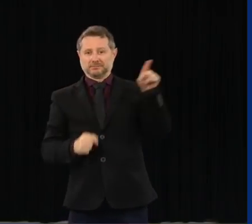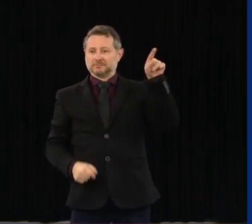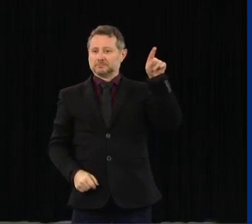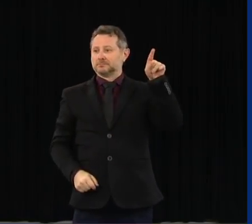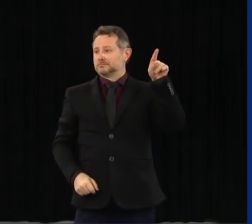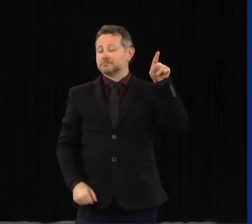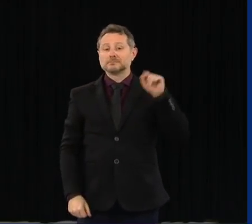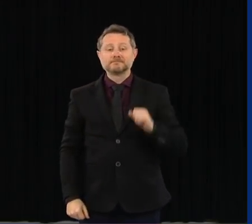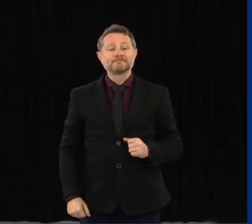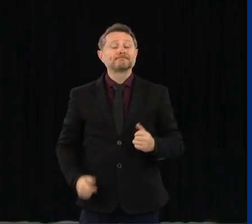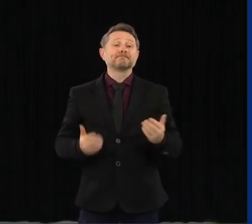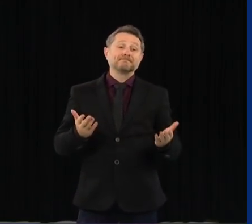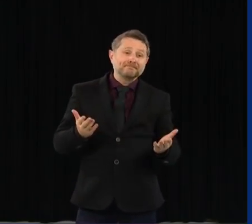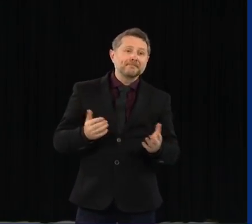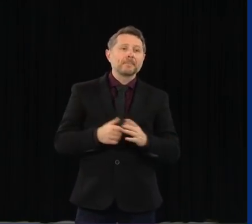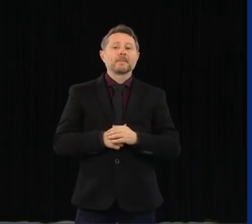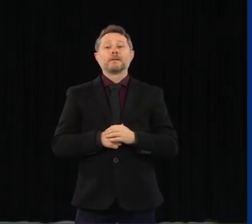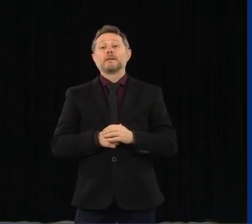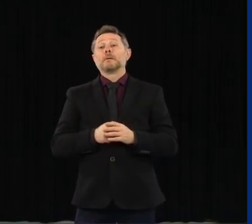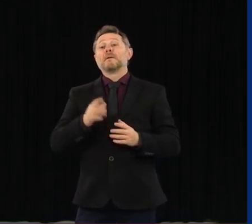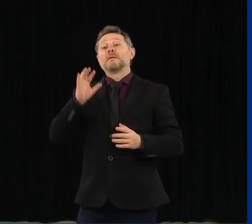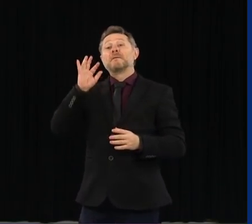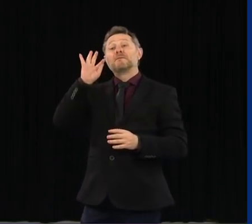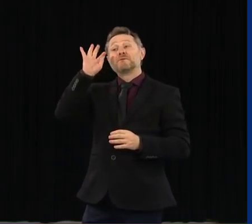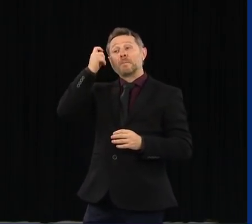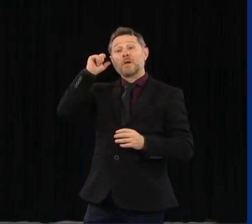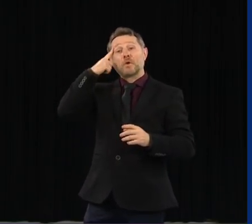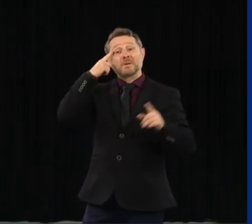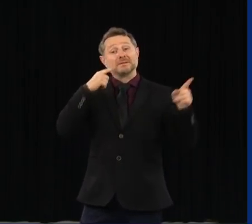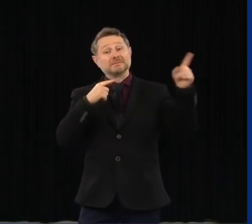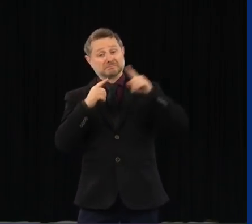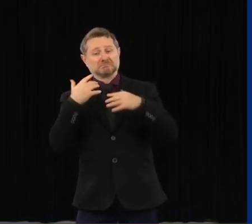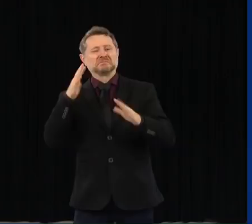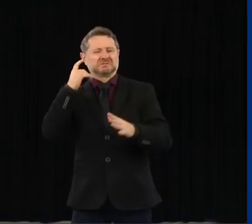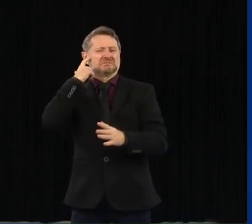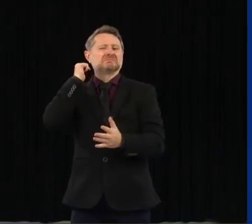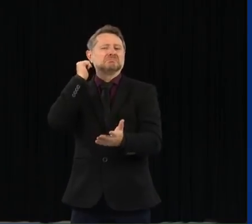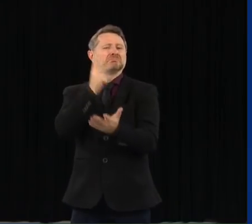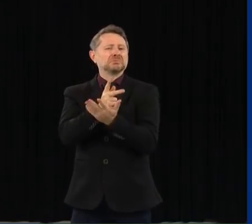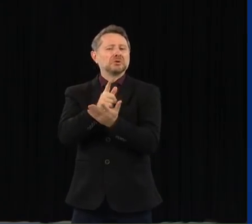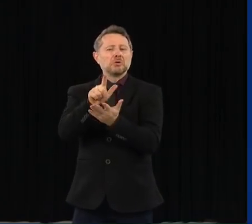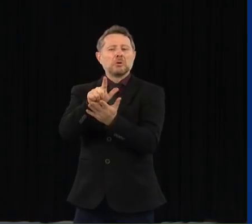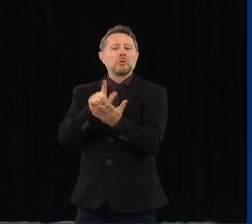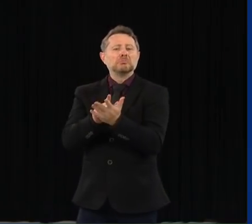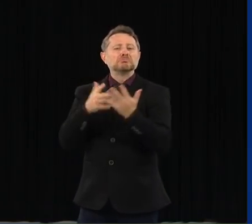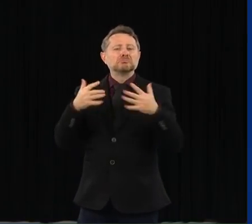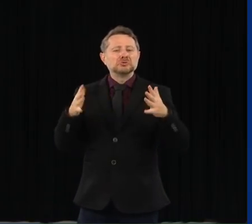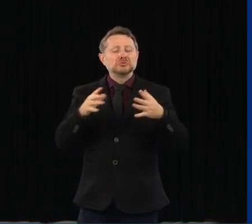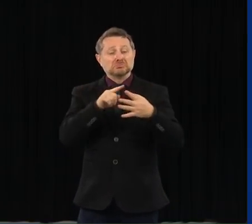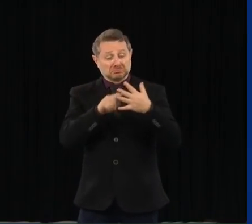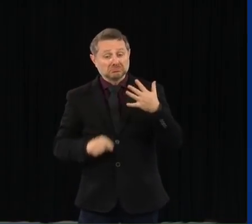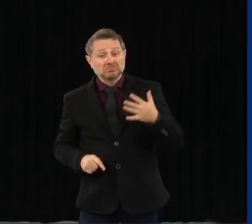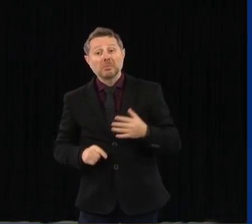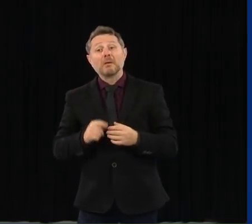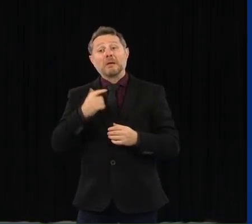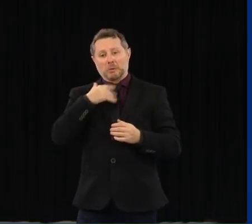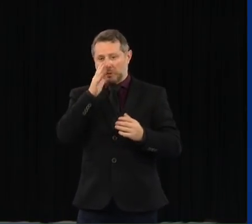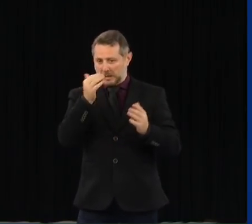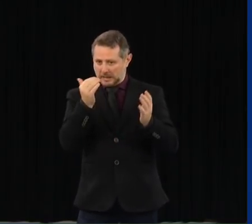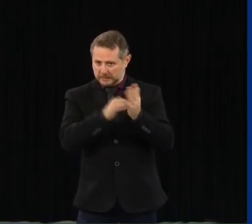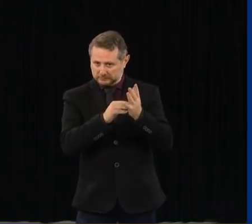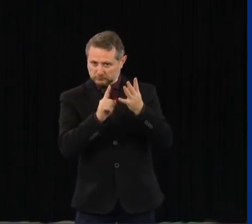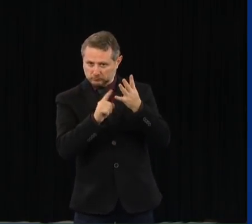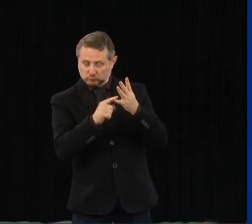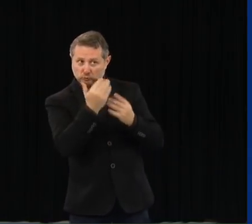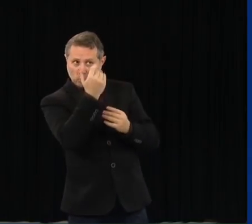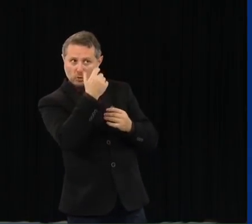The federal government has passed a couple of pieces of legislation. They're planning to pass another piece of legislation. It's